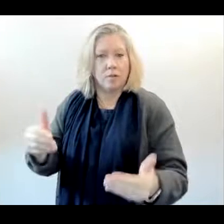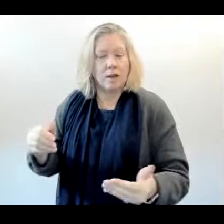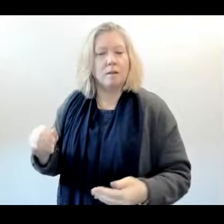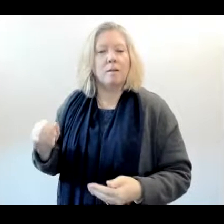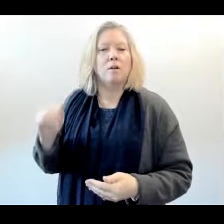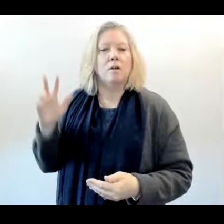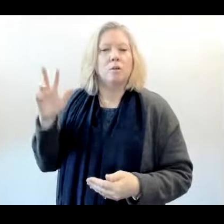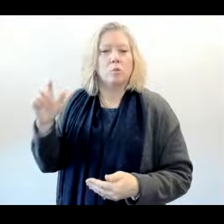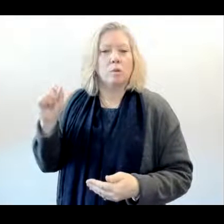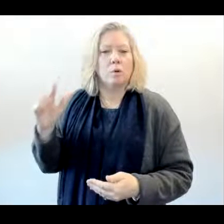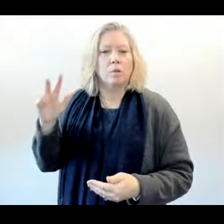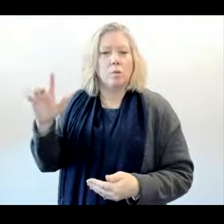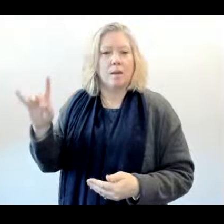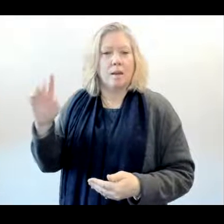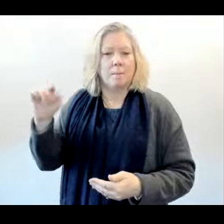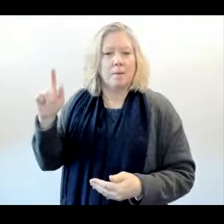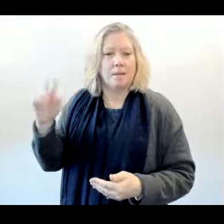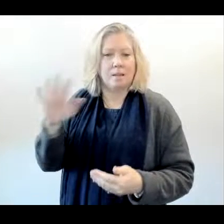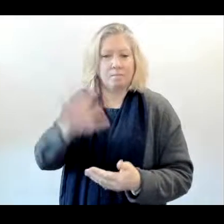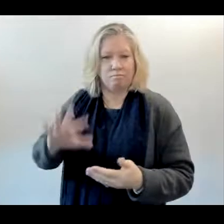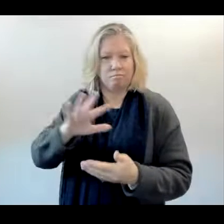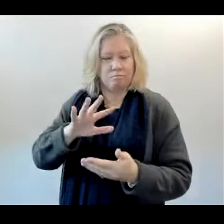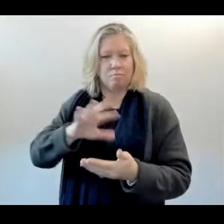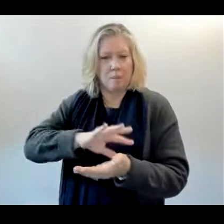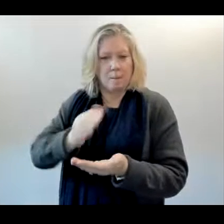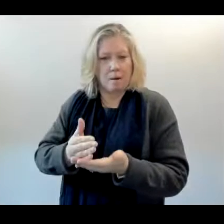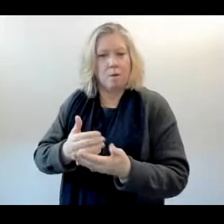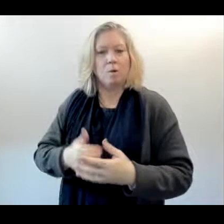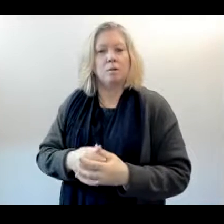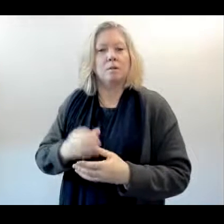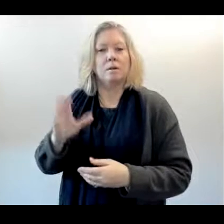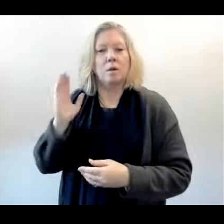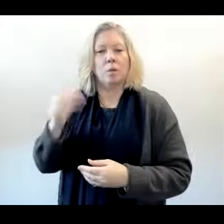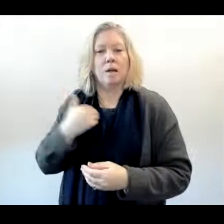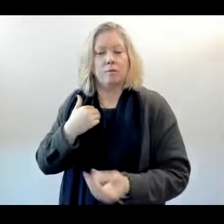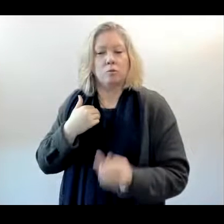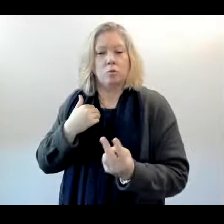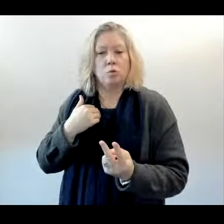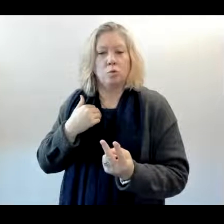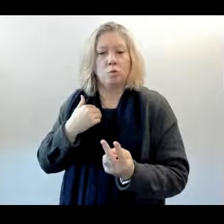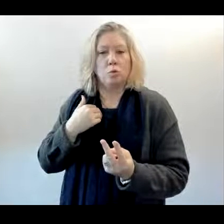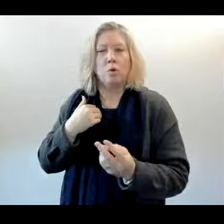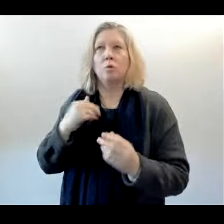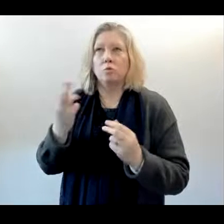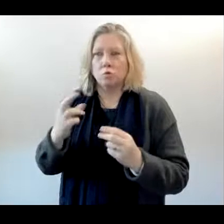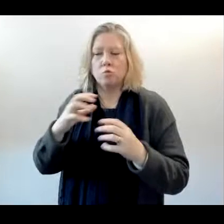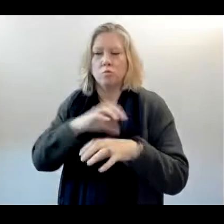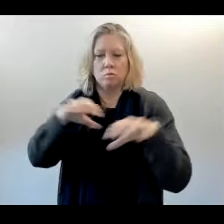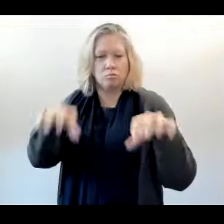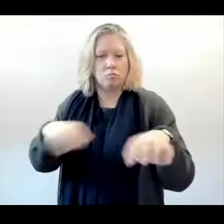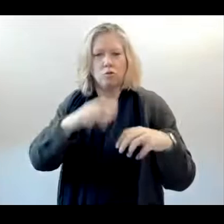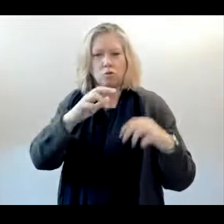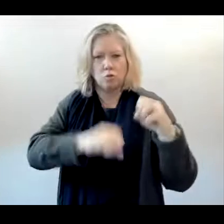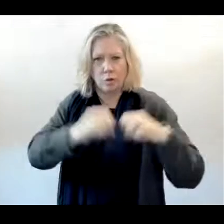million. The project itself will be a mixed-use development consisting of renovation of two existing structures, the former